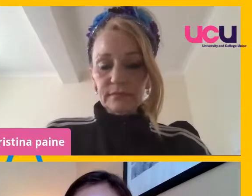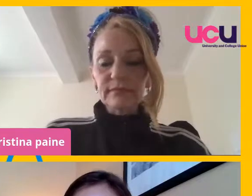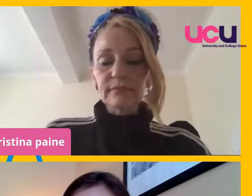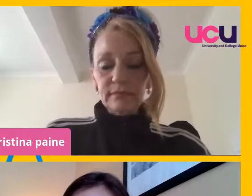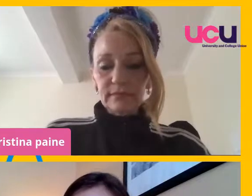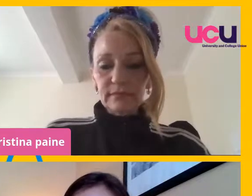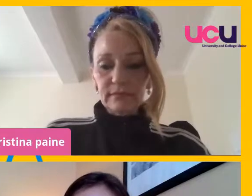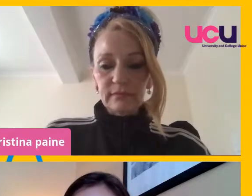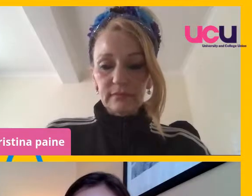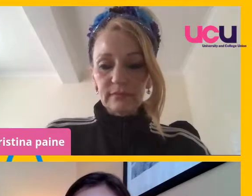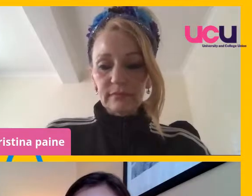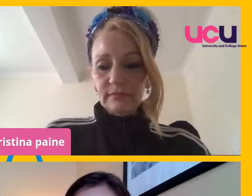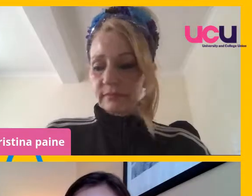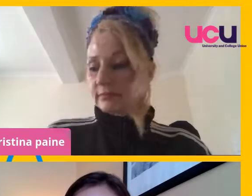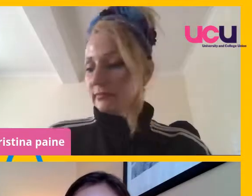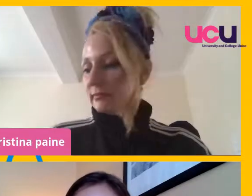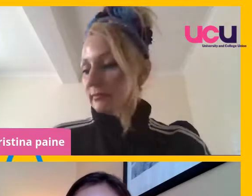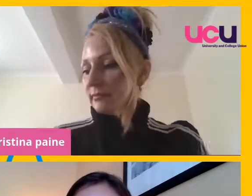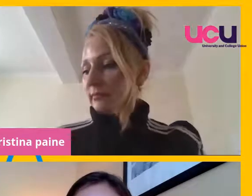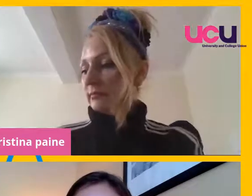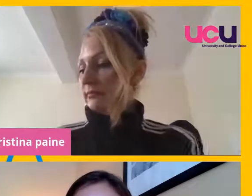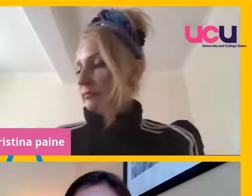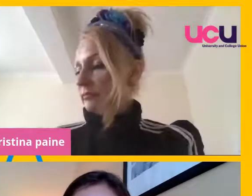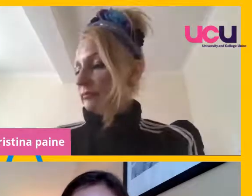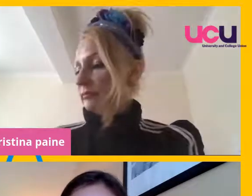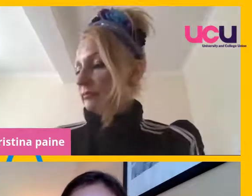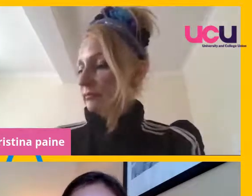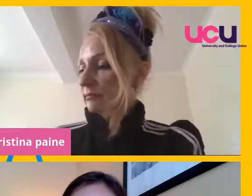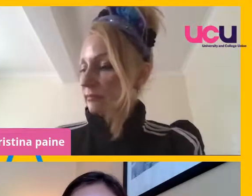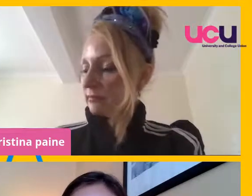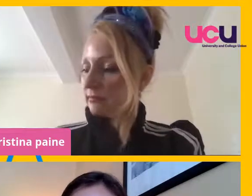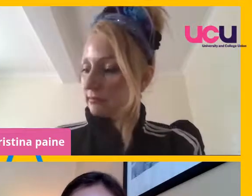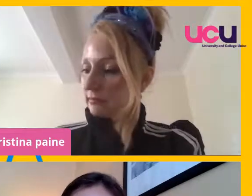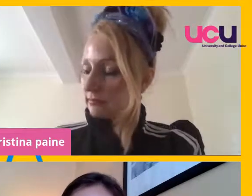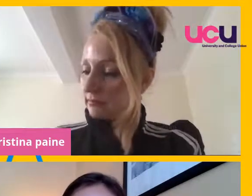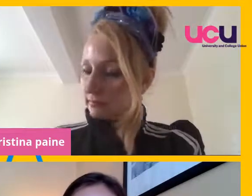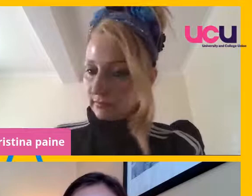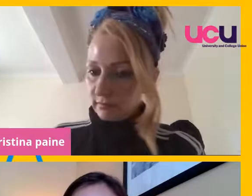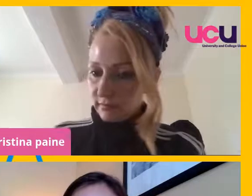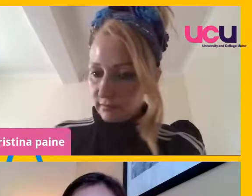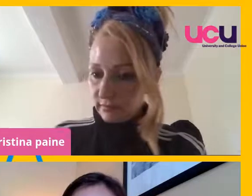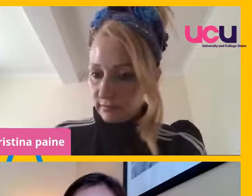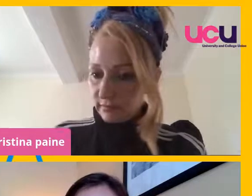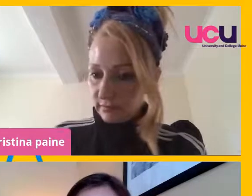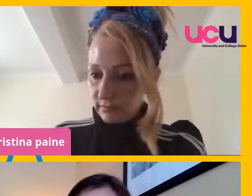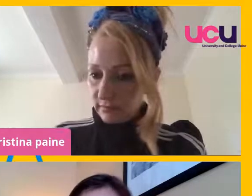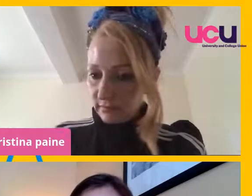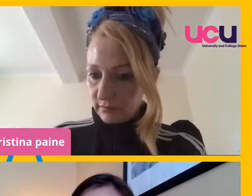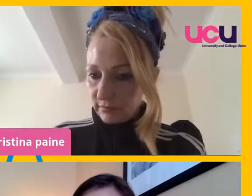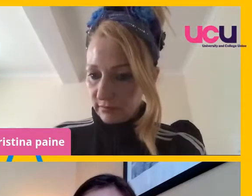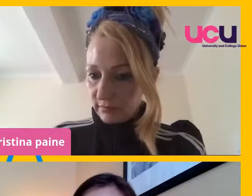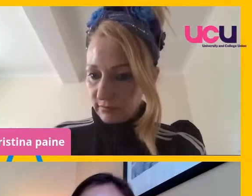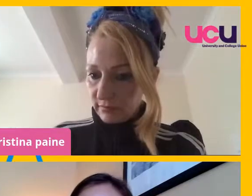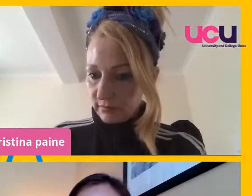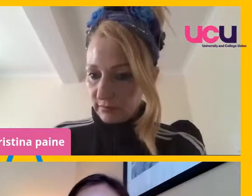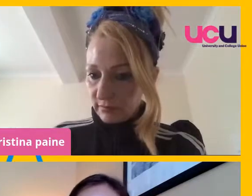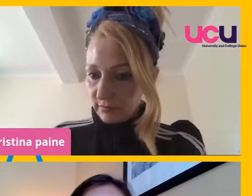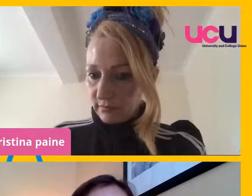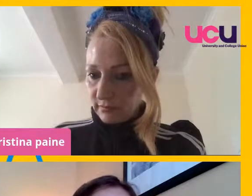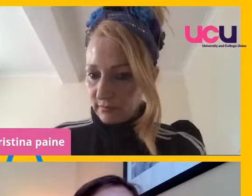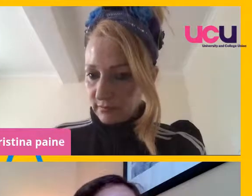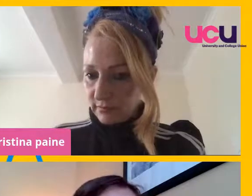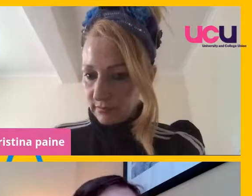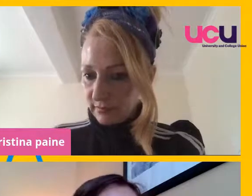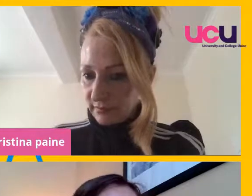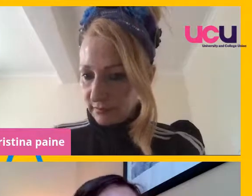in the pledge that UCU released yesterday for how everybody can do something to support members on casualised contracts. I think we